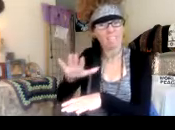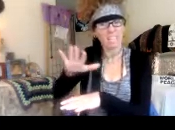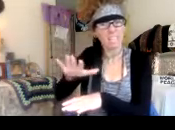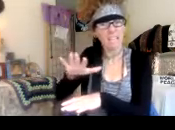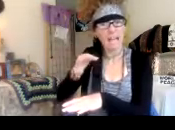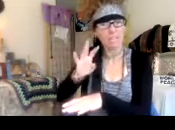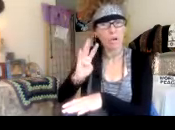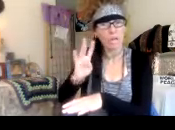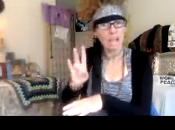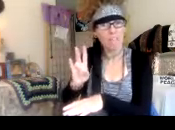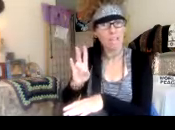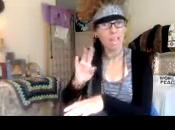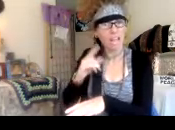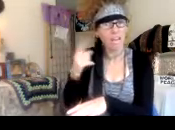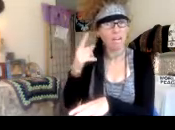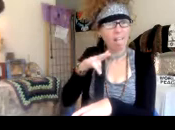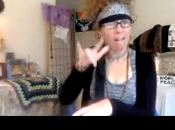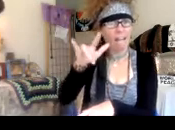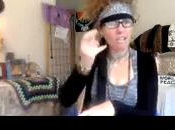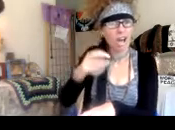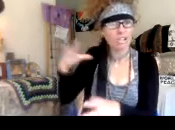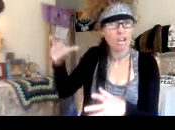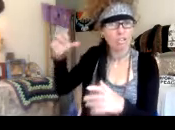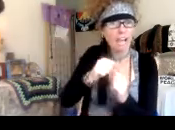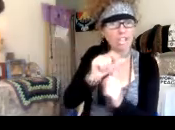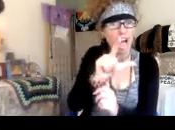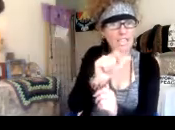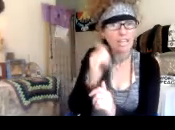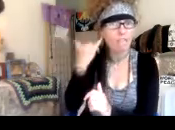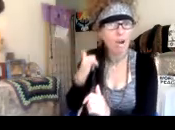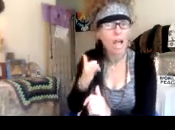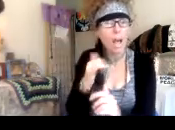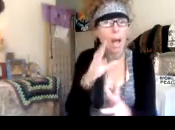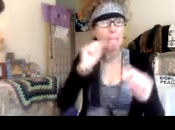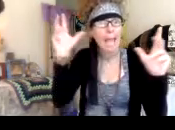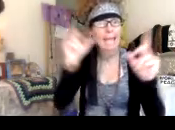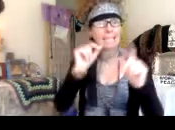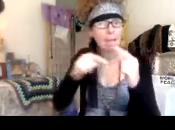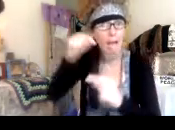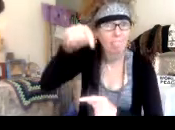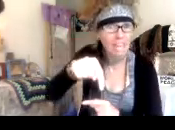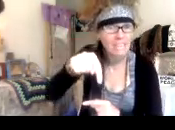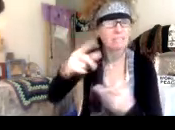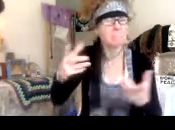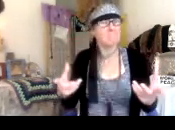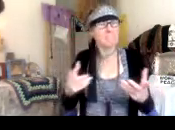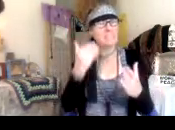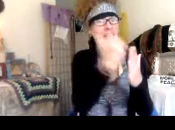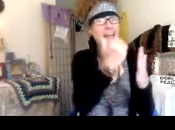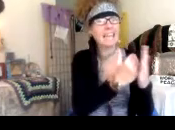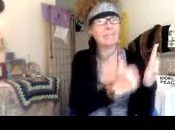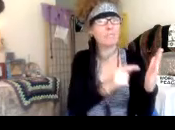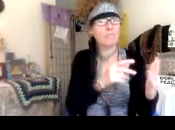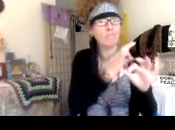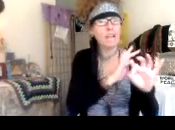saucer crashes in Los Angeles. But what's amazing about the case, which is now listed under the Freedom of Information